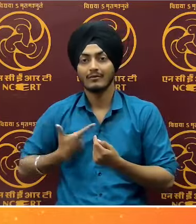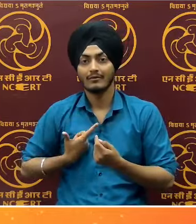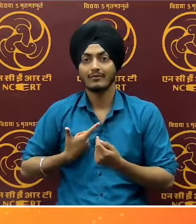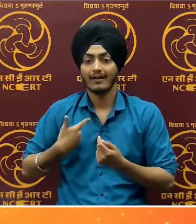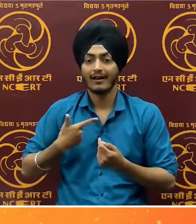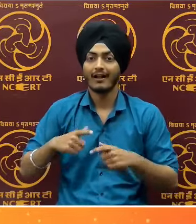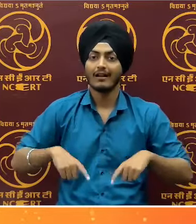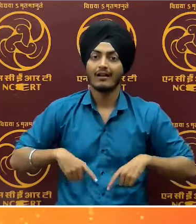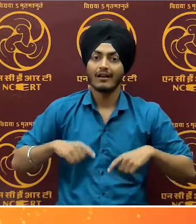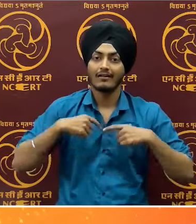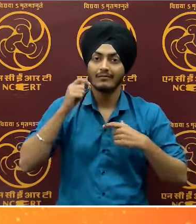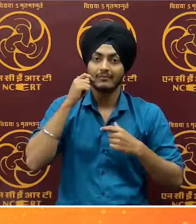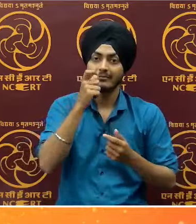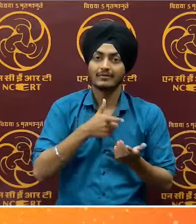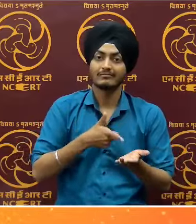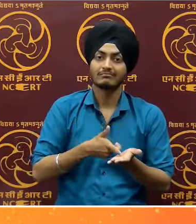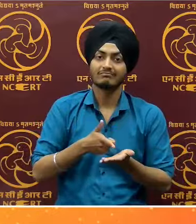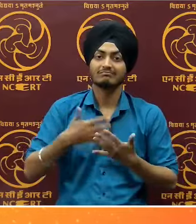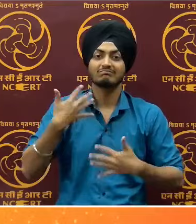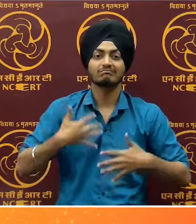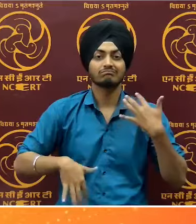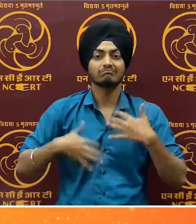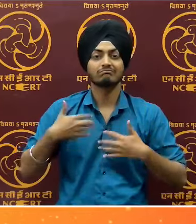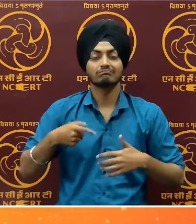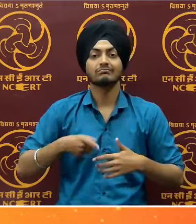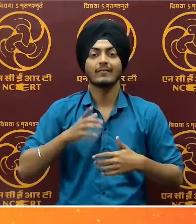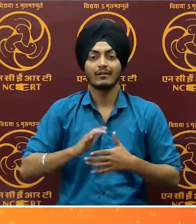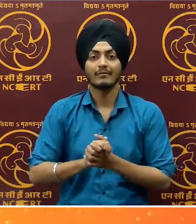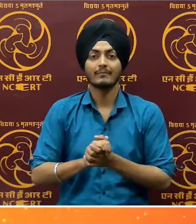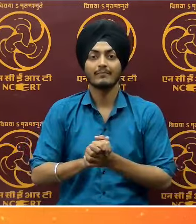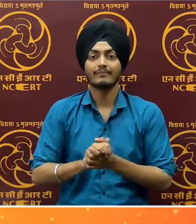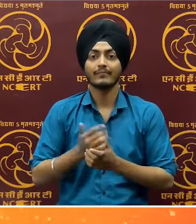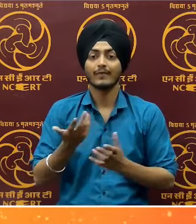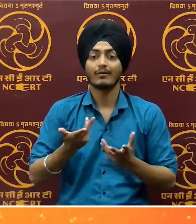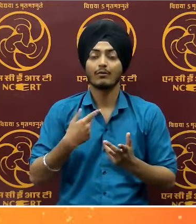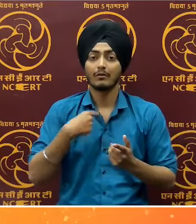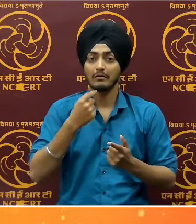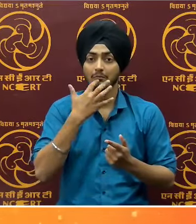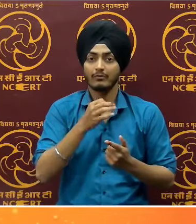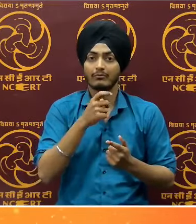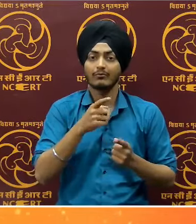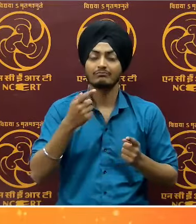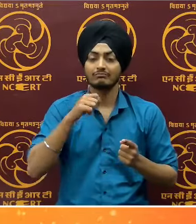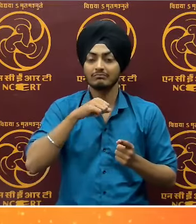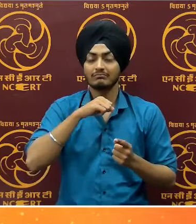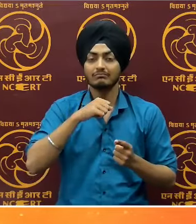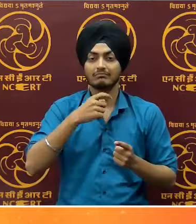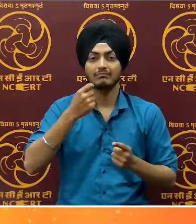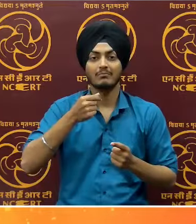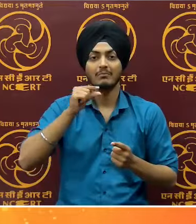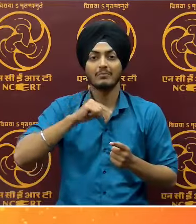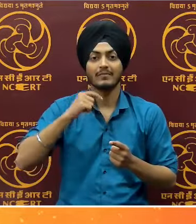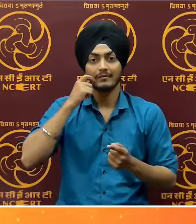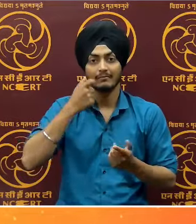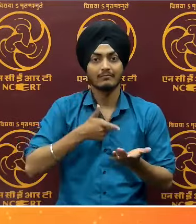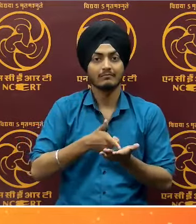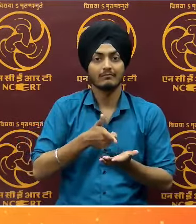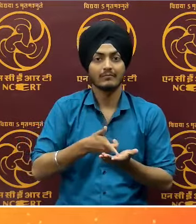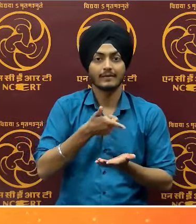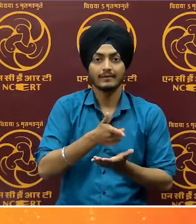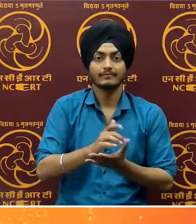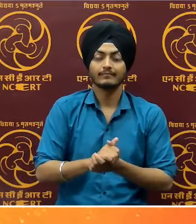life of a farmer is pretty struggling. Okay. Especially the small farmer. Okay. And is it the case just in the village